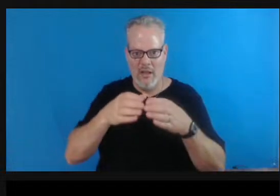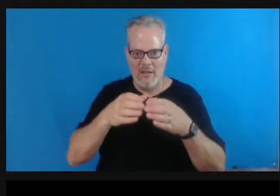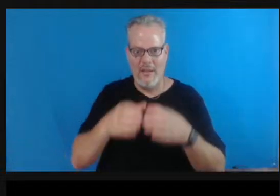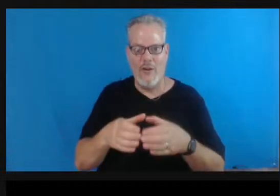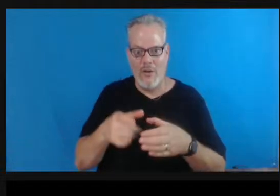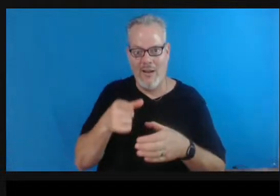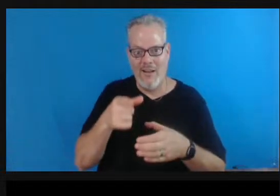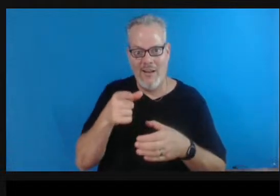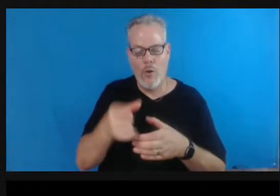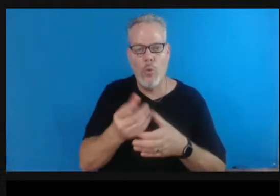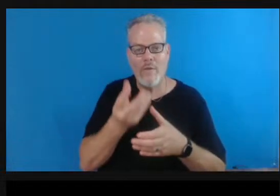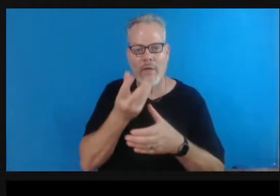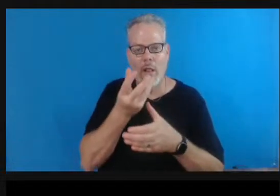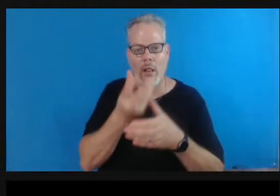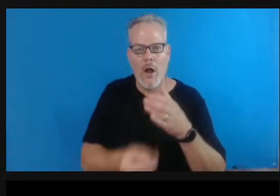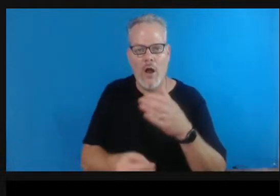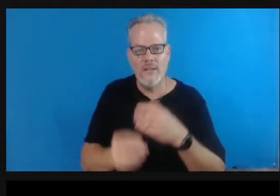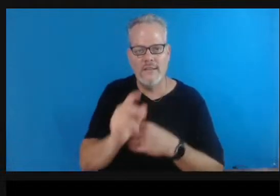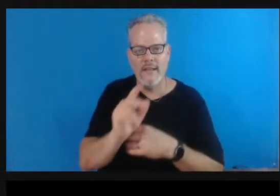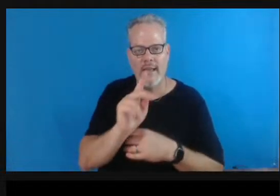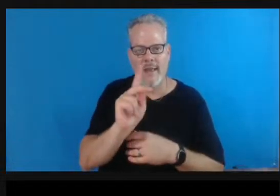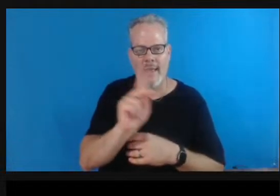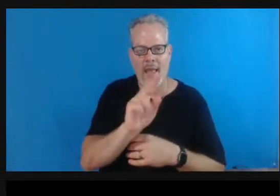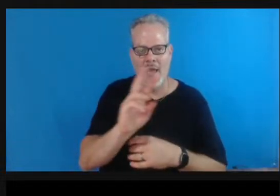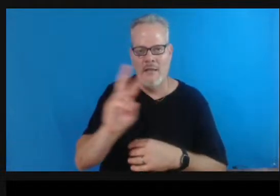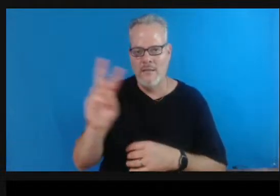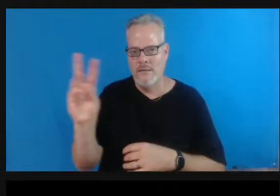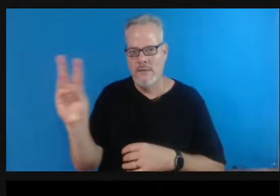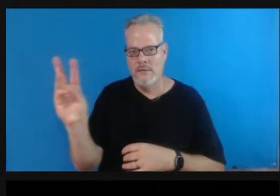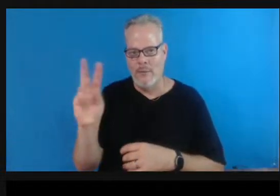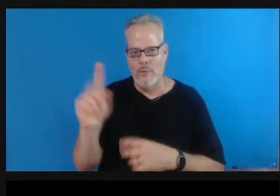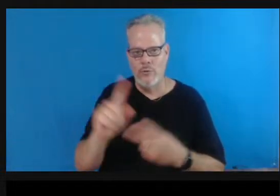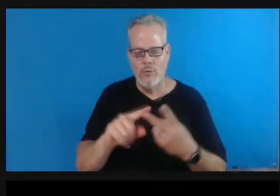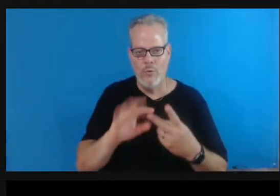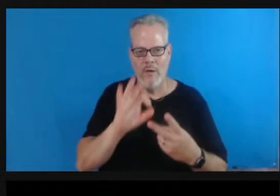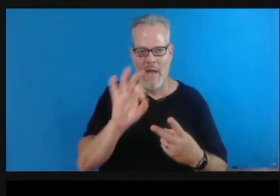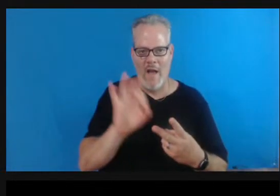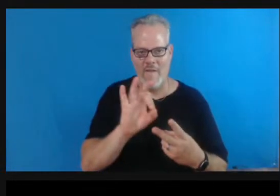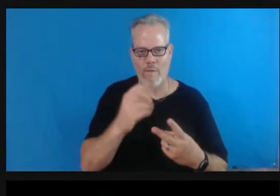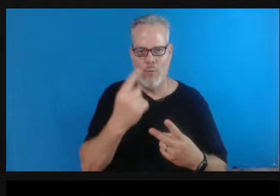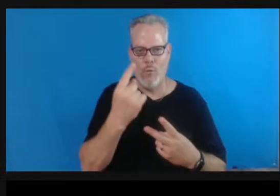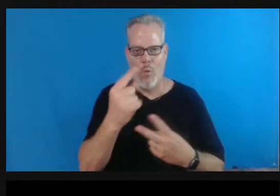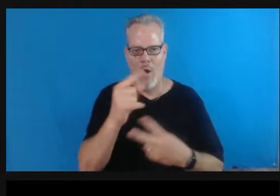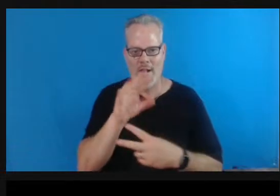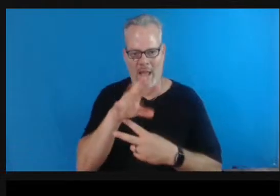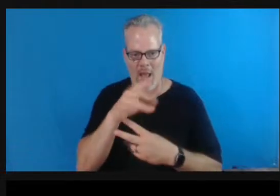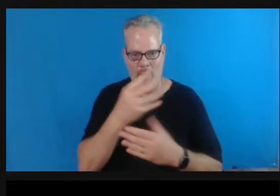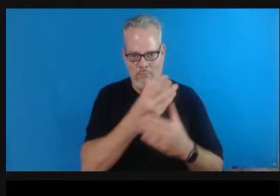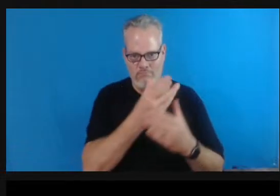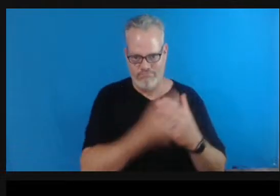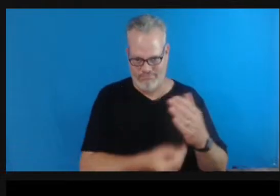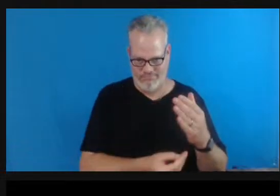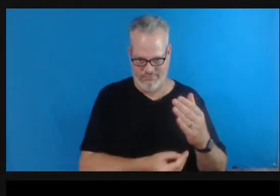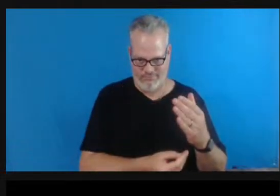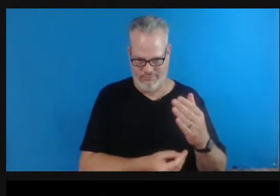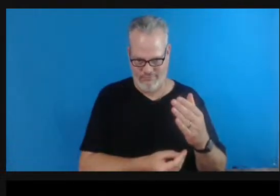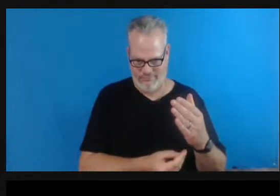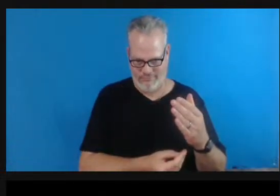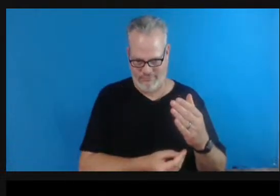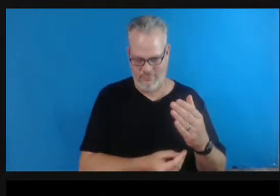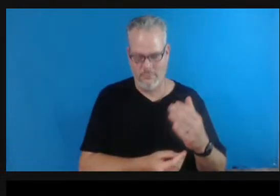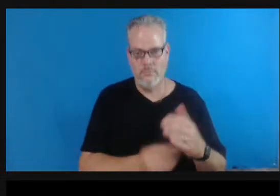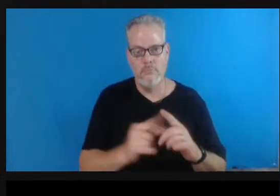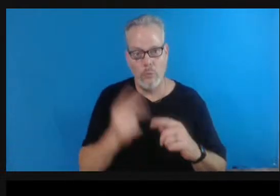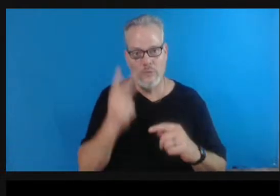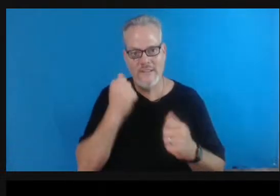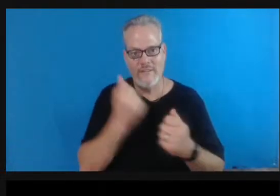the KW and the F1 cameras as well. So this is the one that really we can keep track of what's happening everywhere. So for